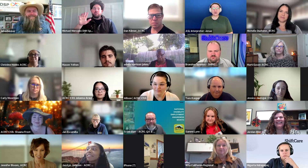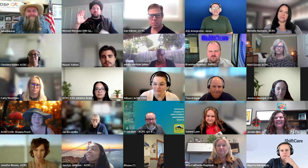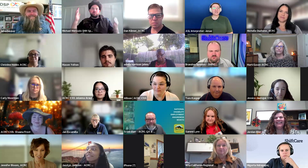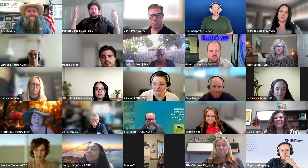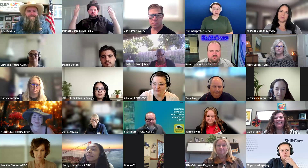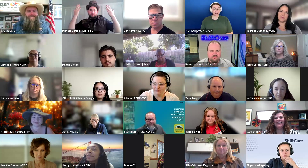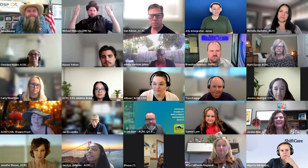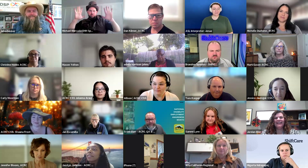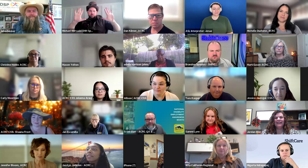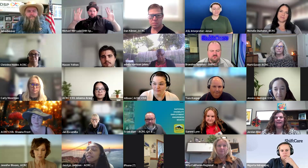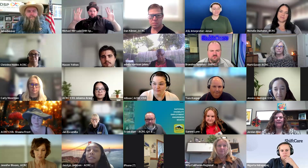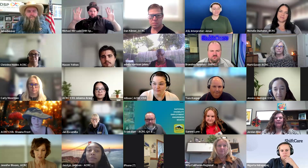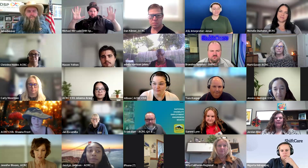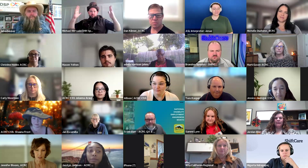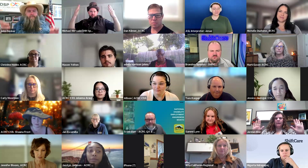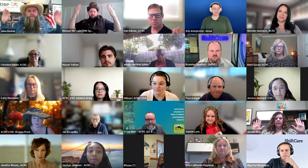Our second word is dark.